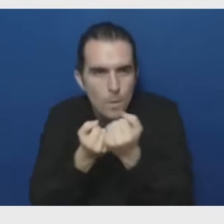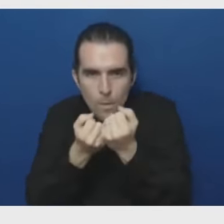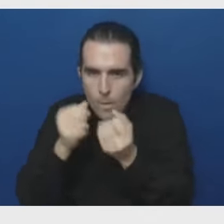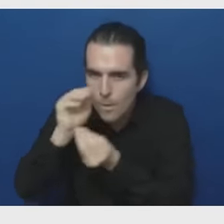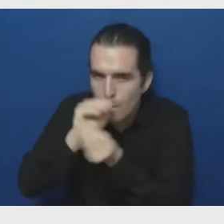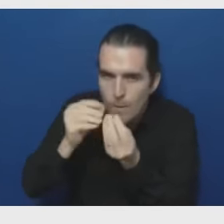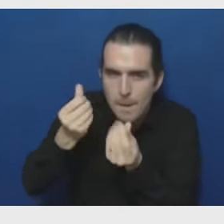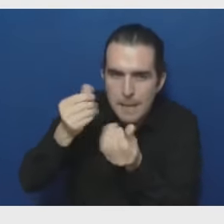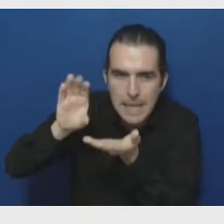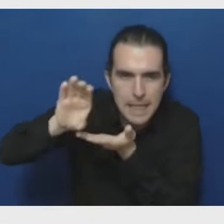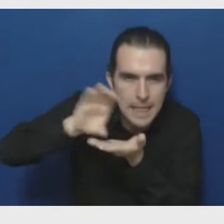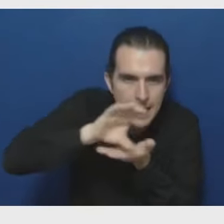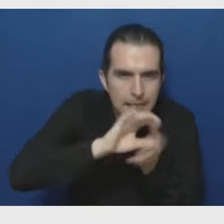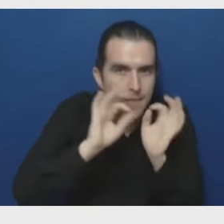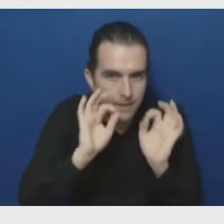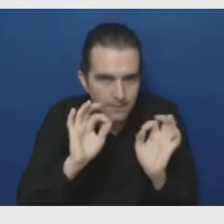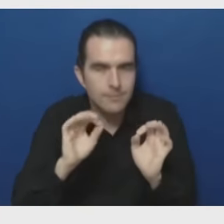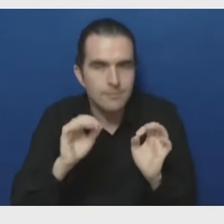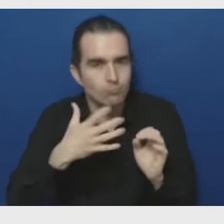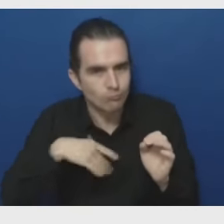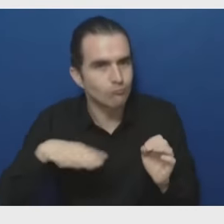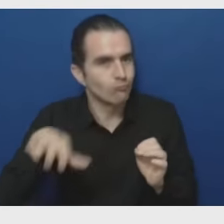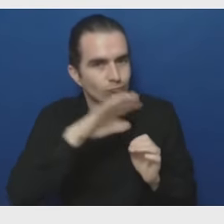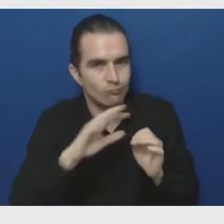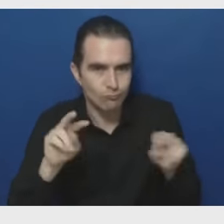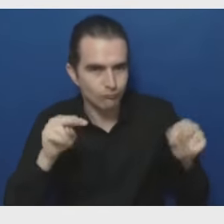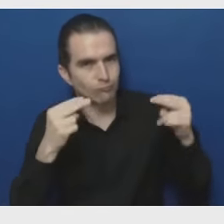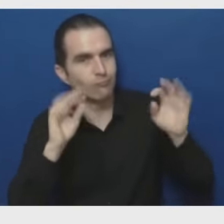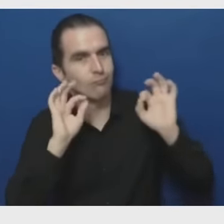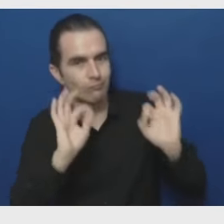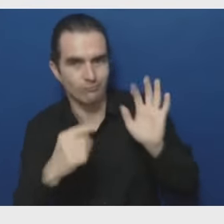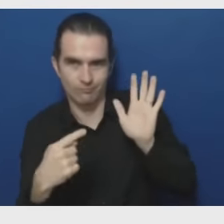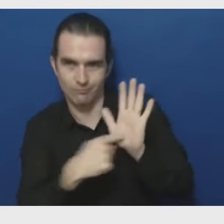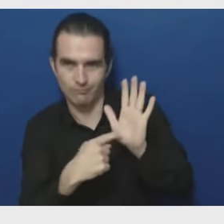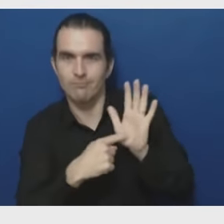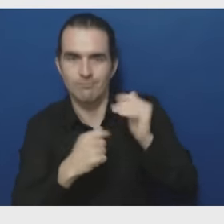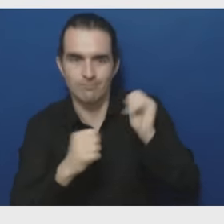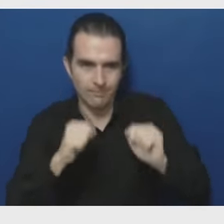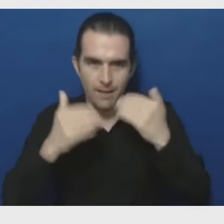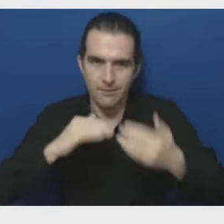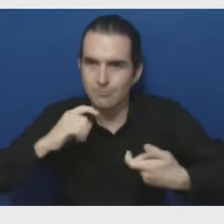our climate change programs, which would ensure that our